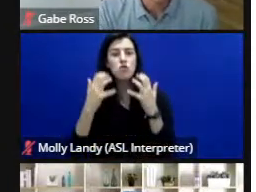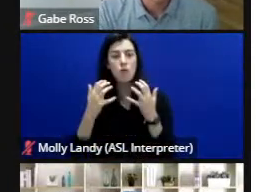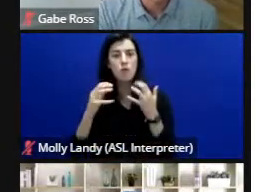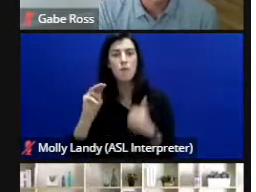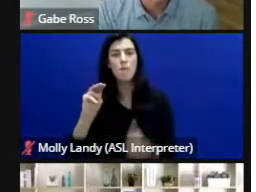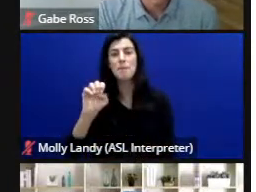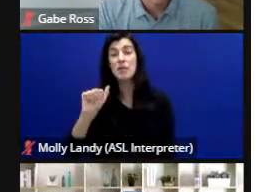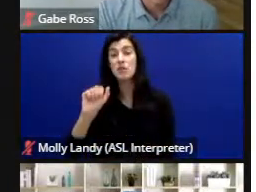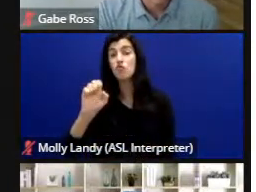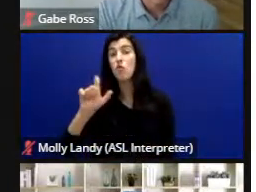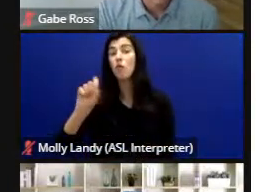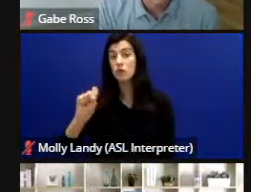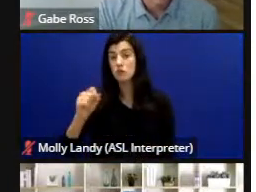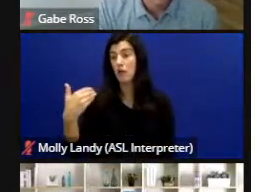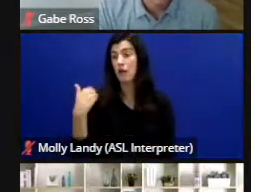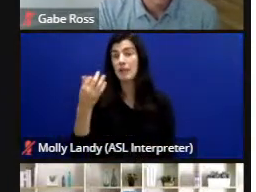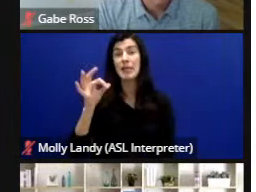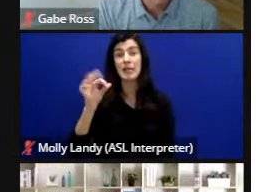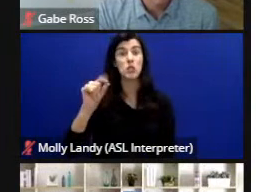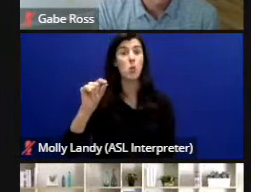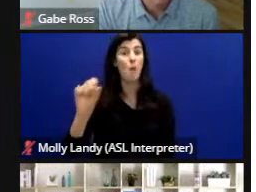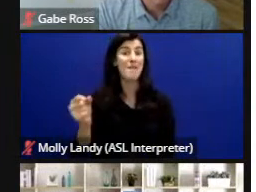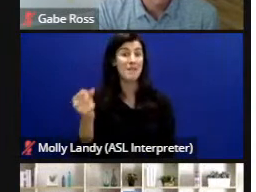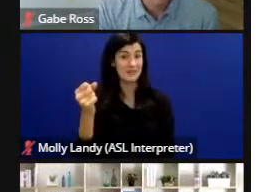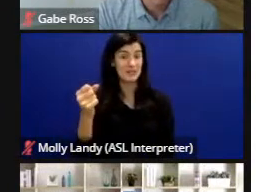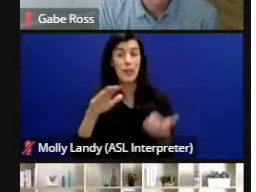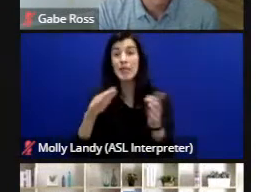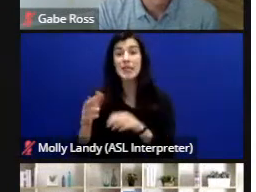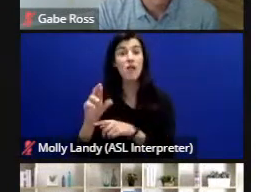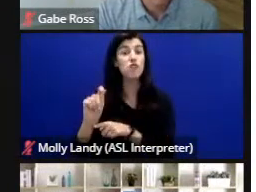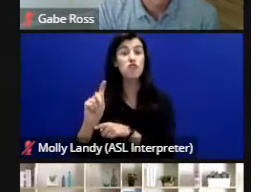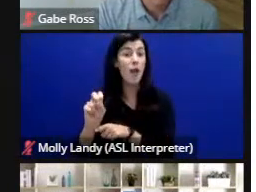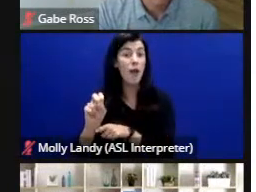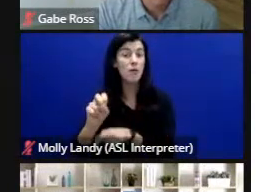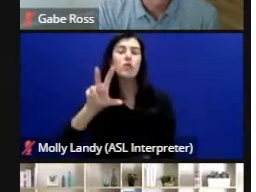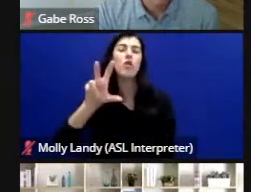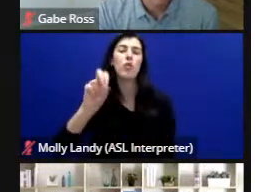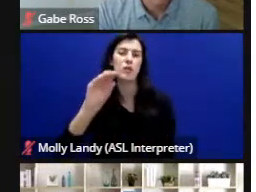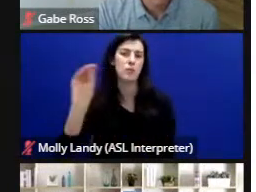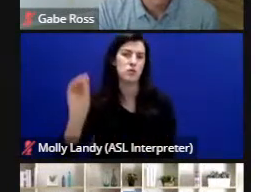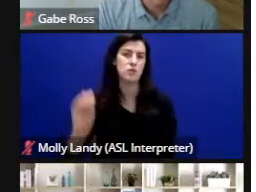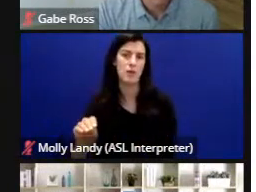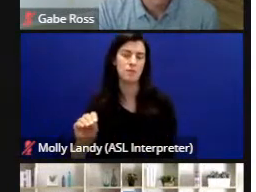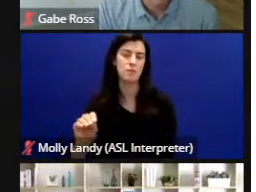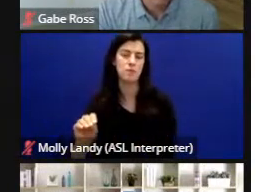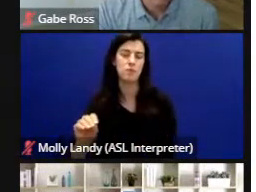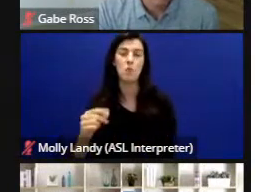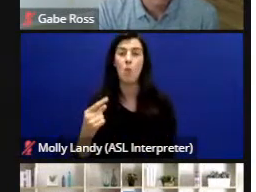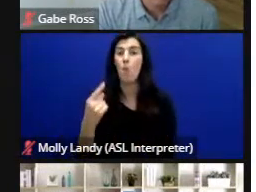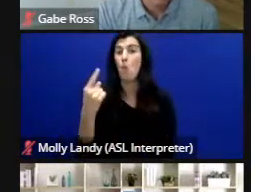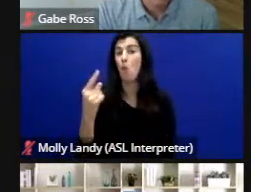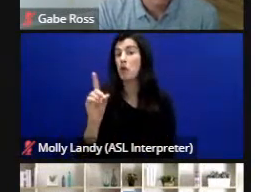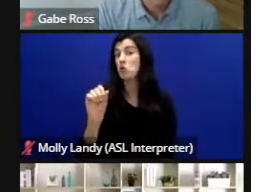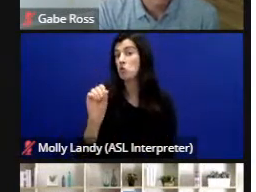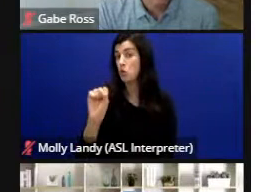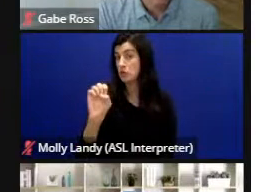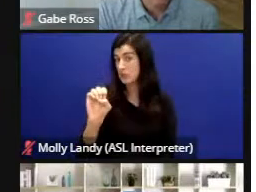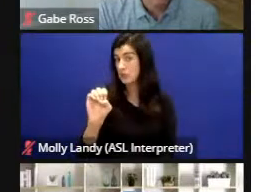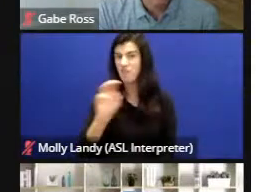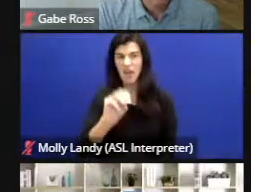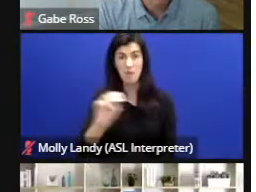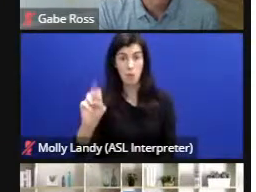the CDC, measles had a death rate of 30%, and one dose of the vaccine MMR